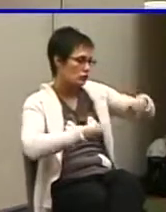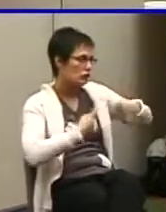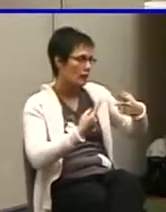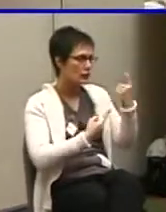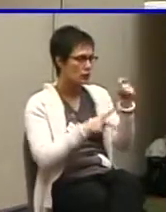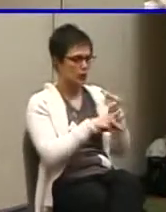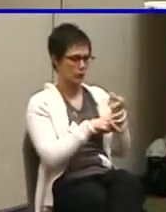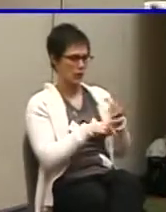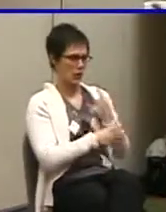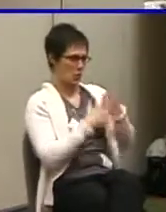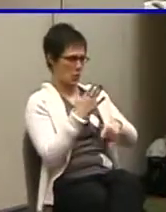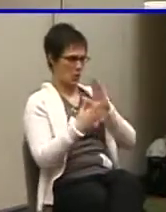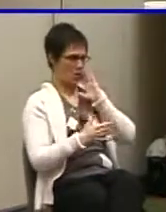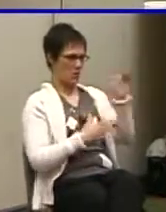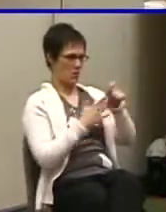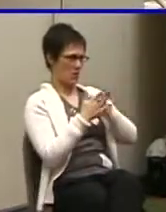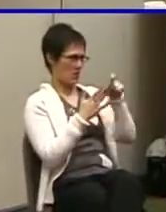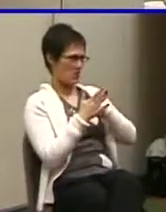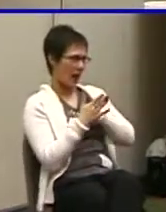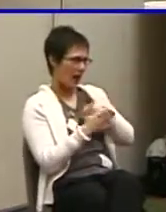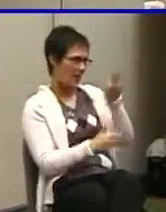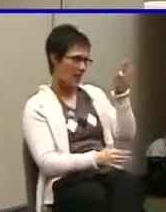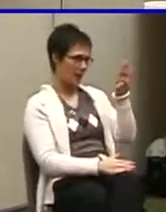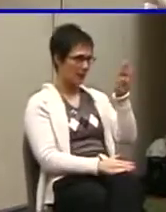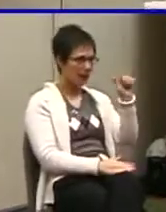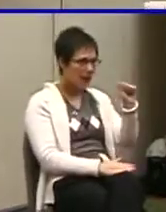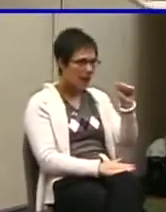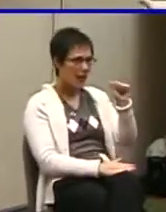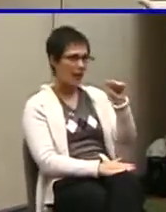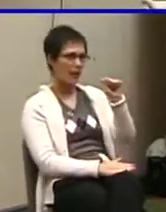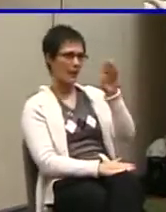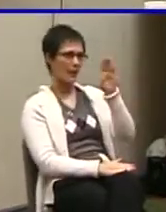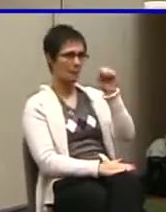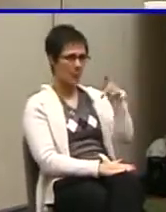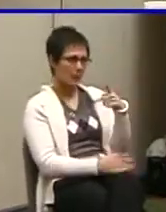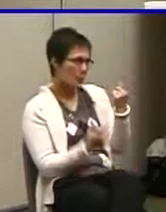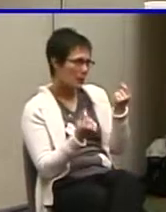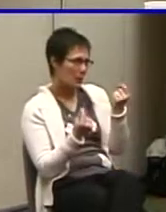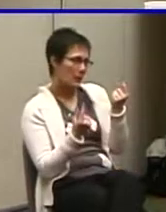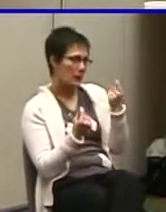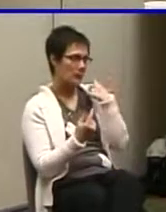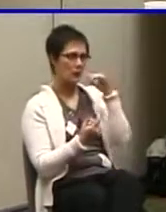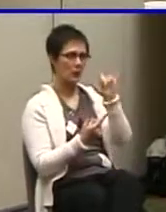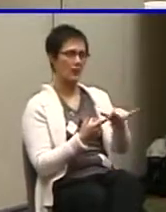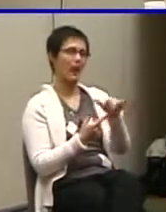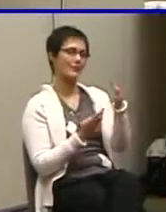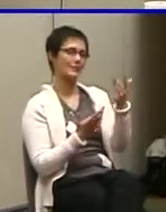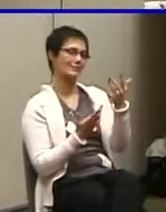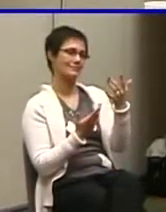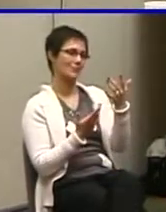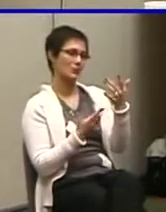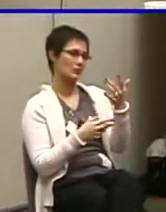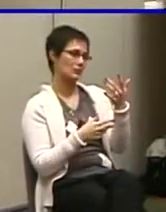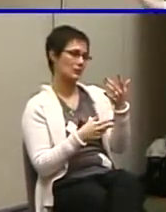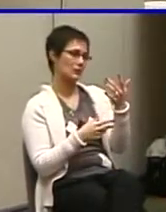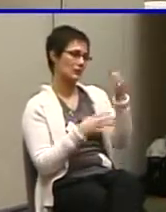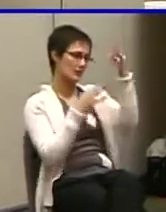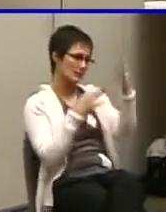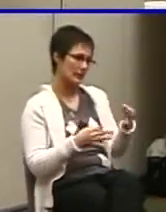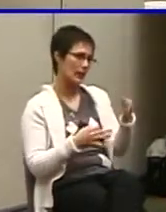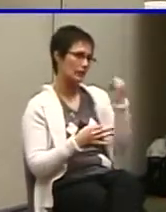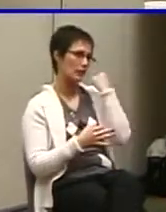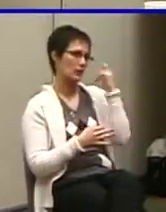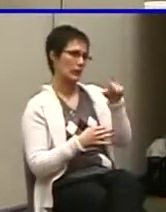know, what are we going to write a BIP about, or the FBA, and that's why we have an FBA, and determine if we need, you know, okay. So